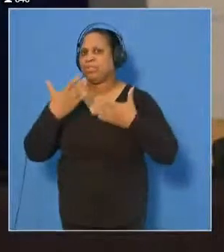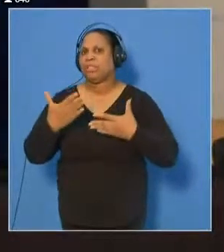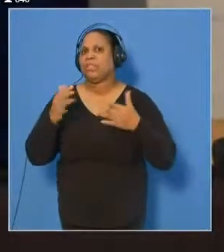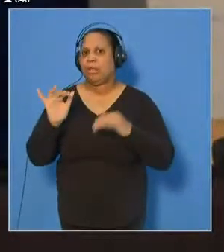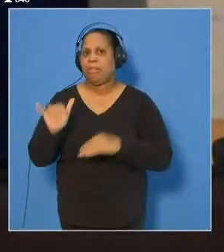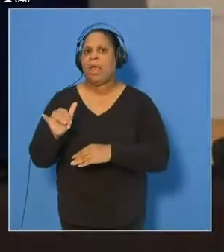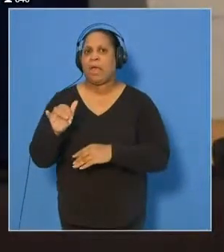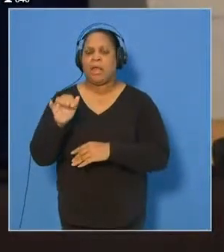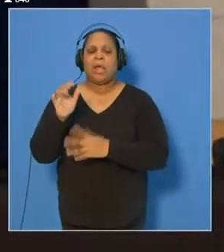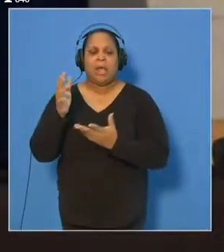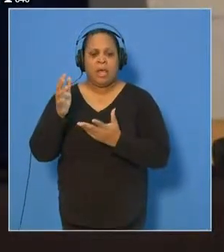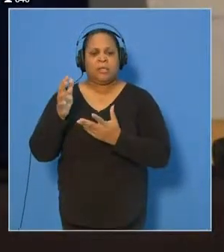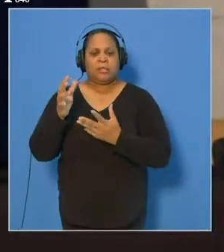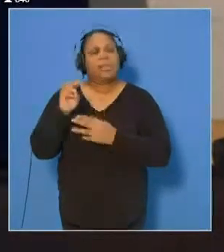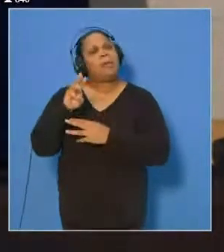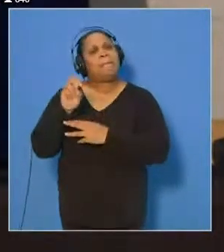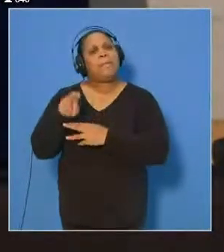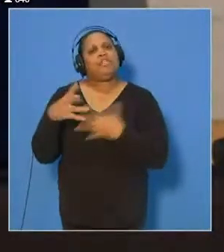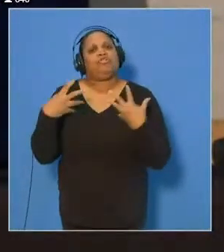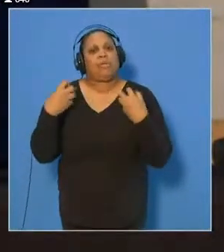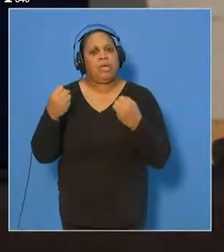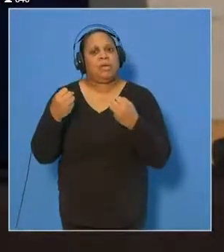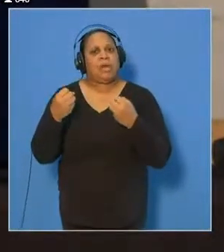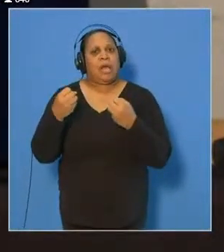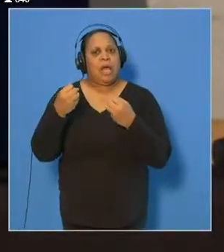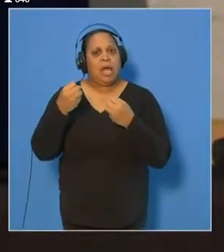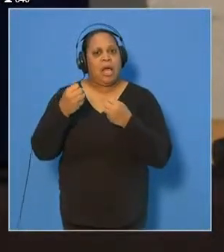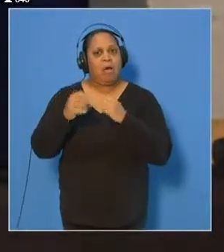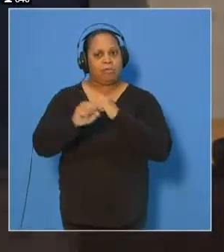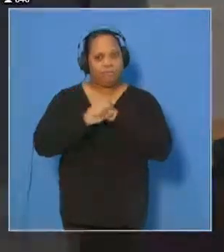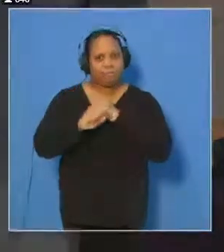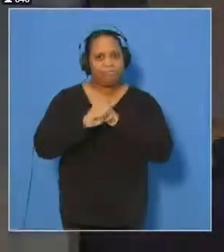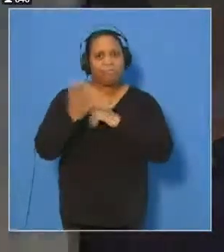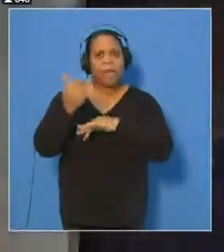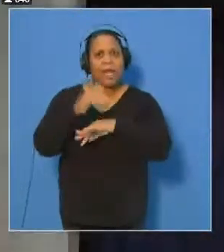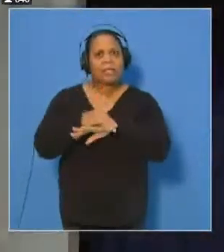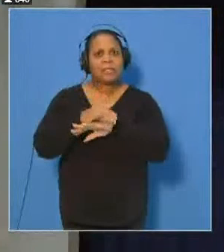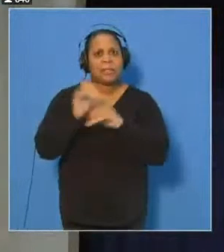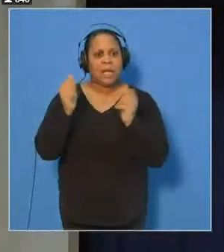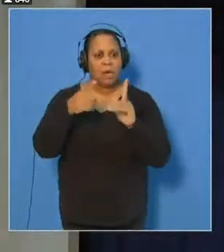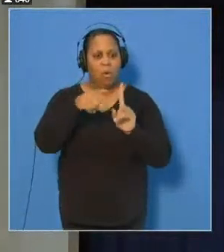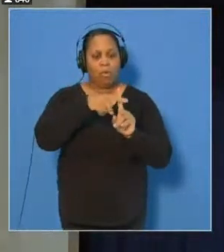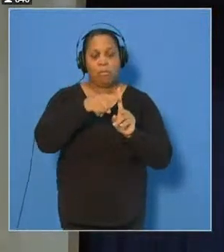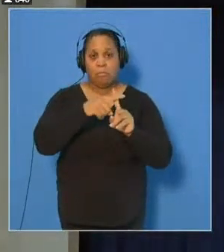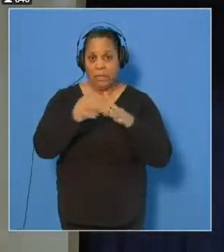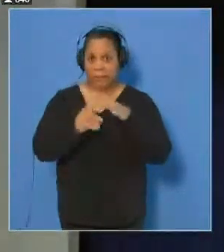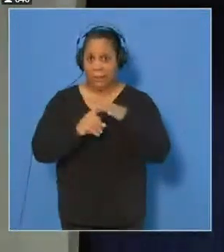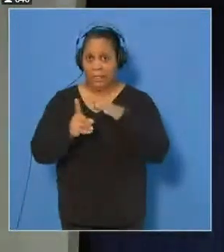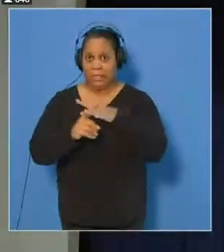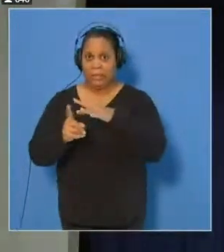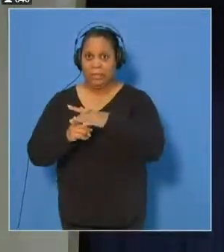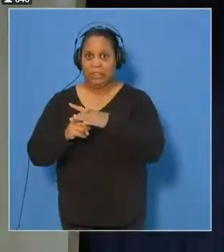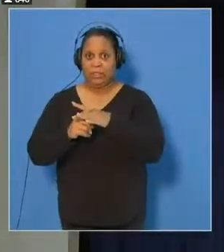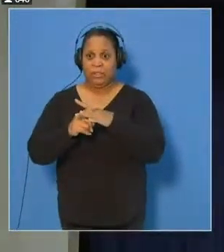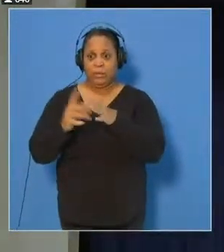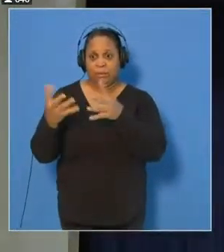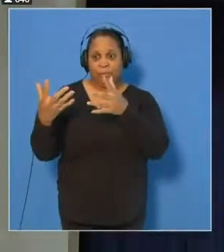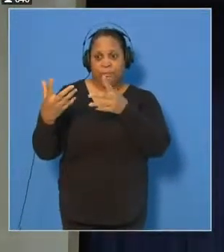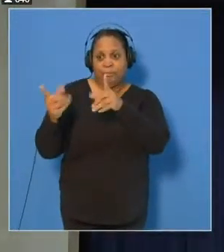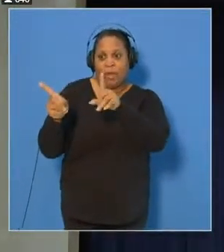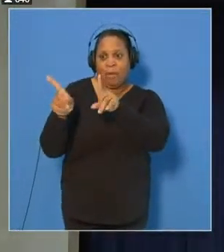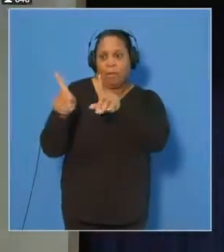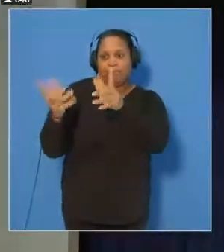of Health release last night put the number of positive cases of COVID-19 associated with care homes in Bermuda at